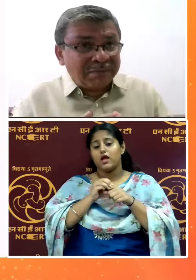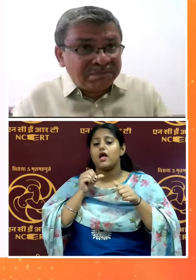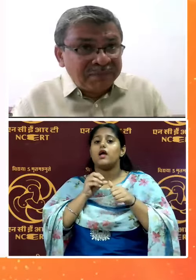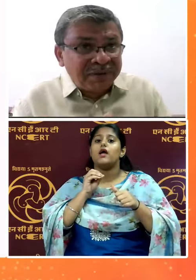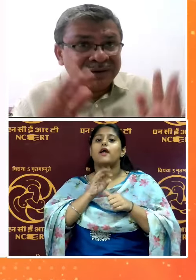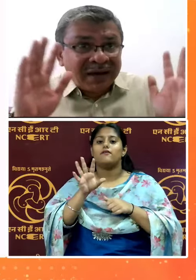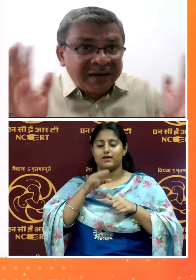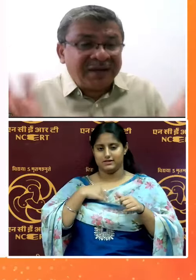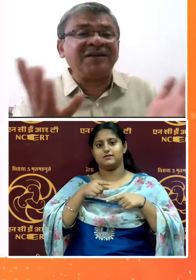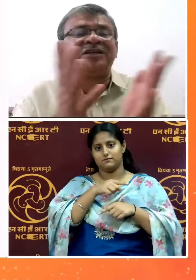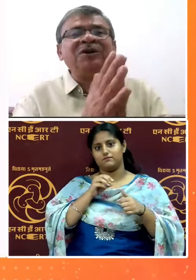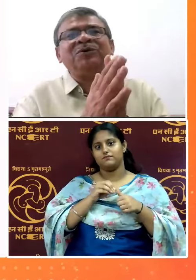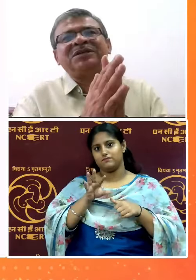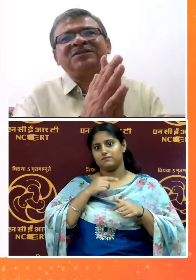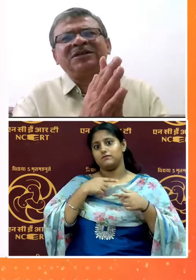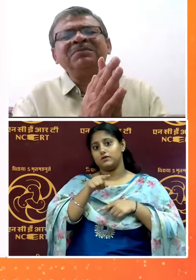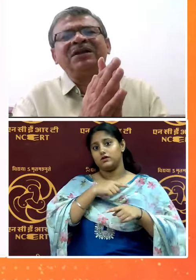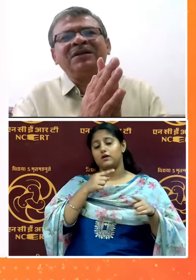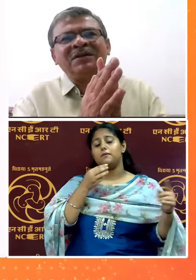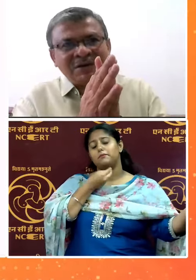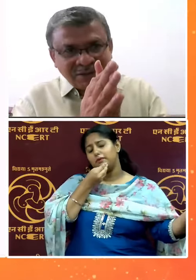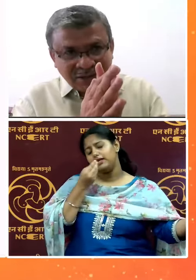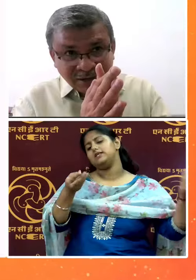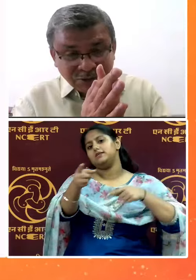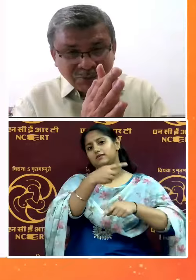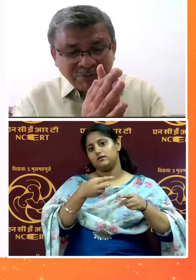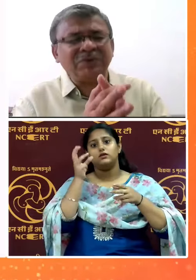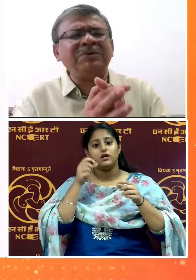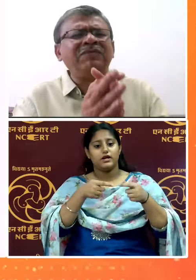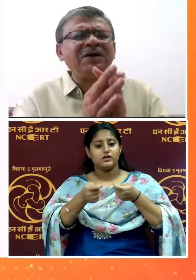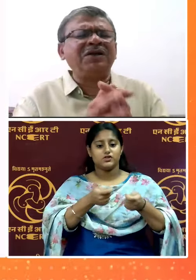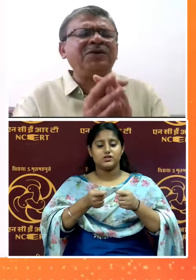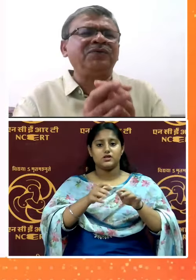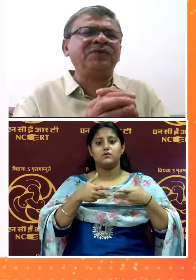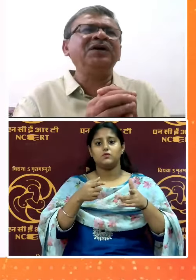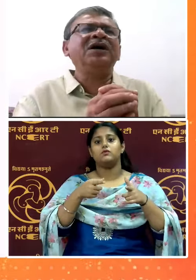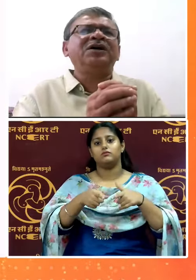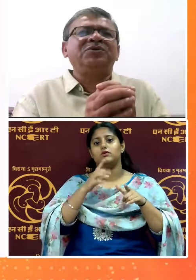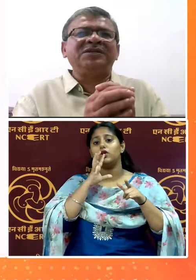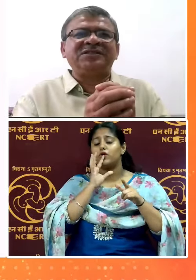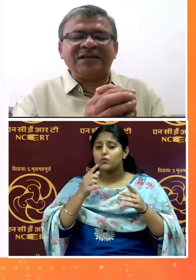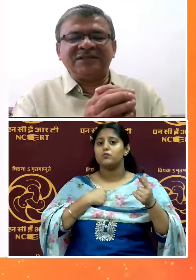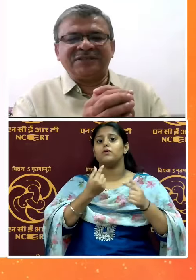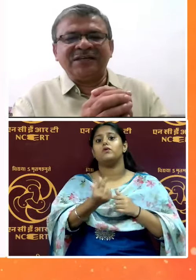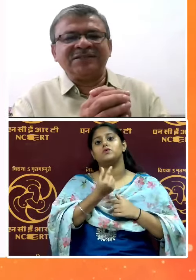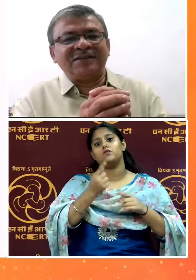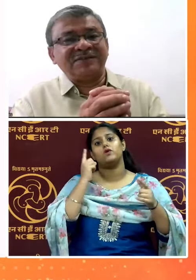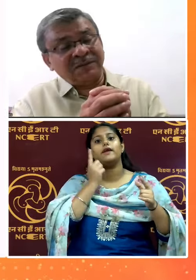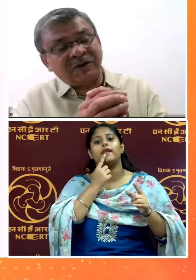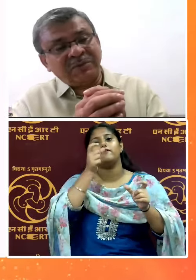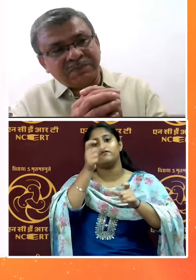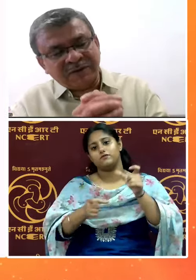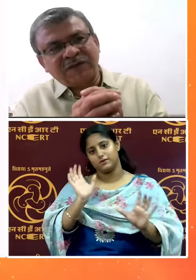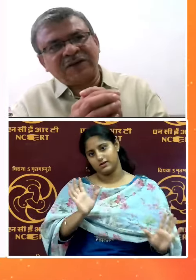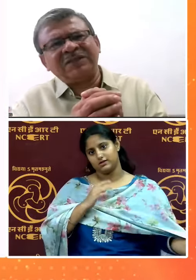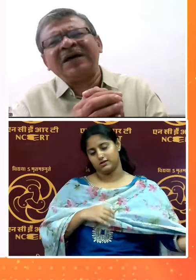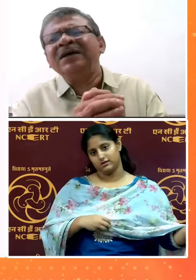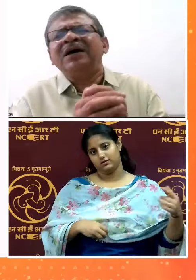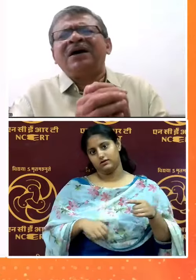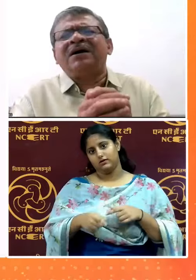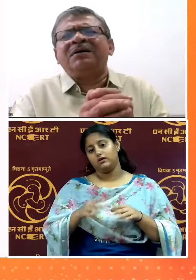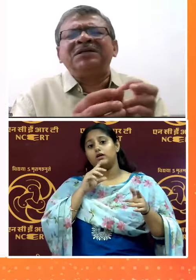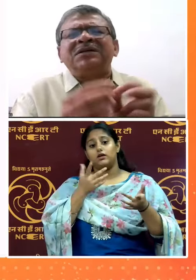to implement an induction loop system in the classroom, which will be very useful to the child. The child's listening will be perfect